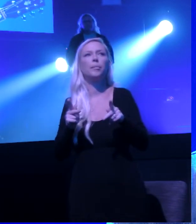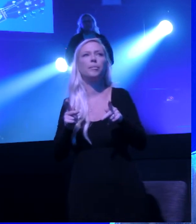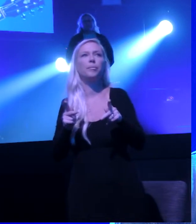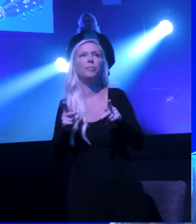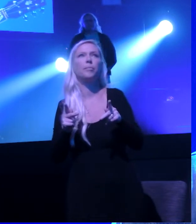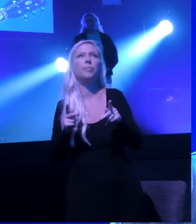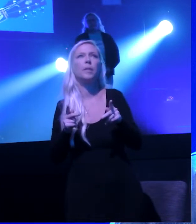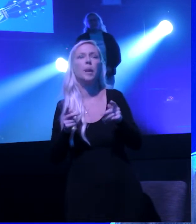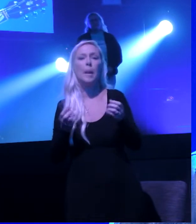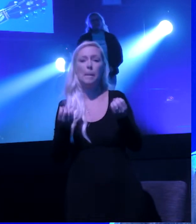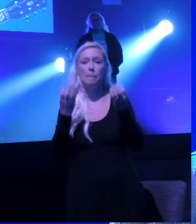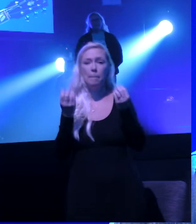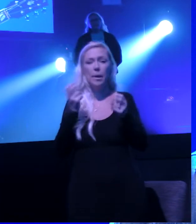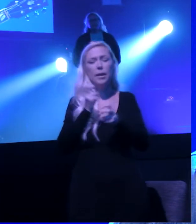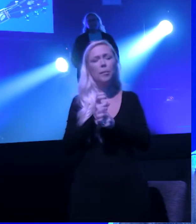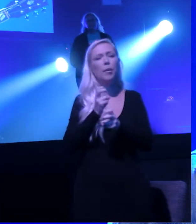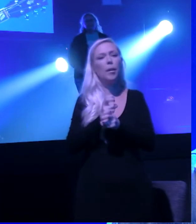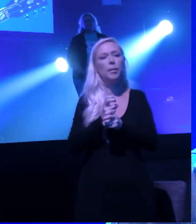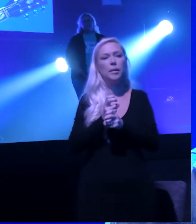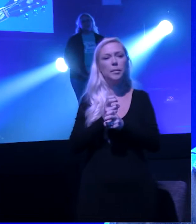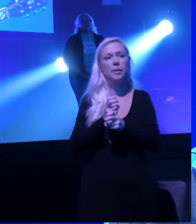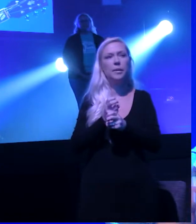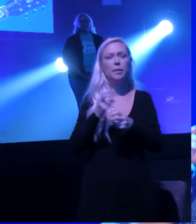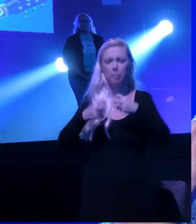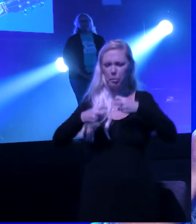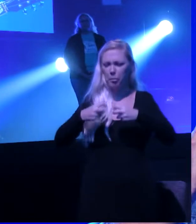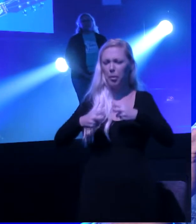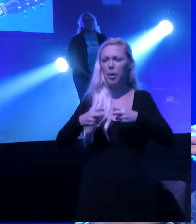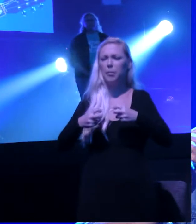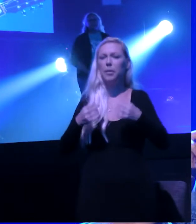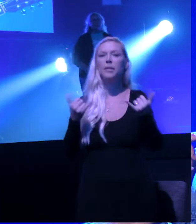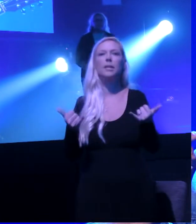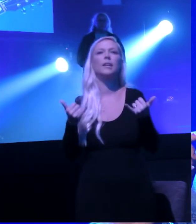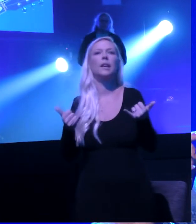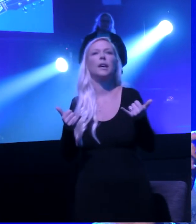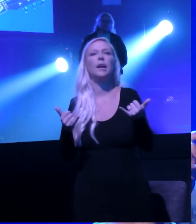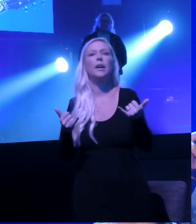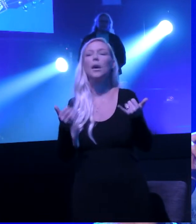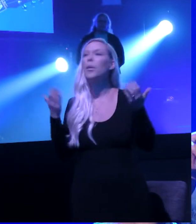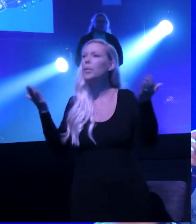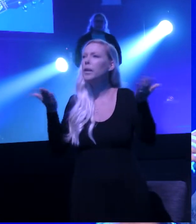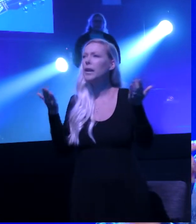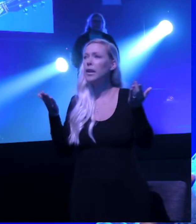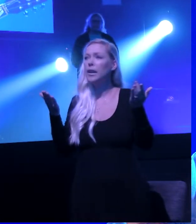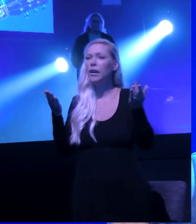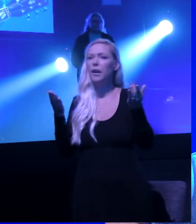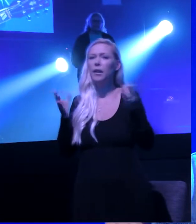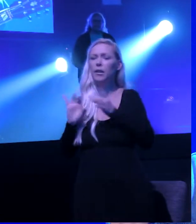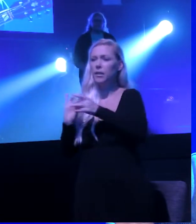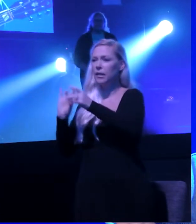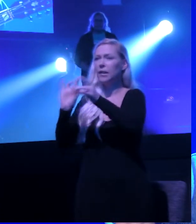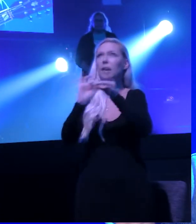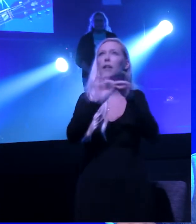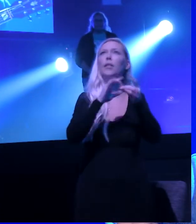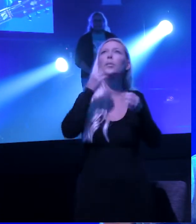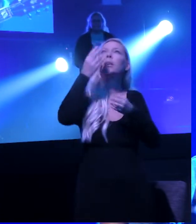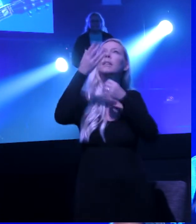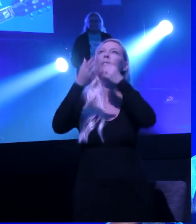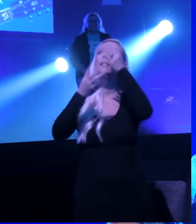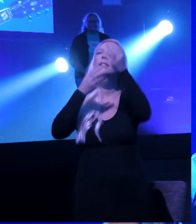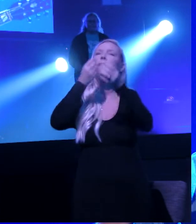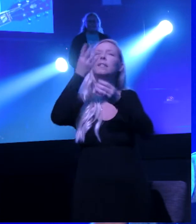that we're facing head on today. Yet we can come in here and join our voices